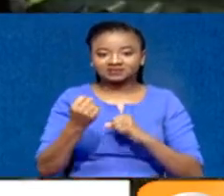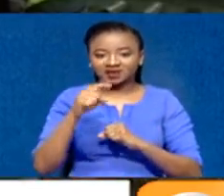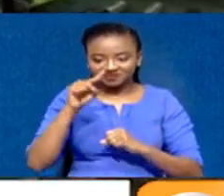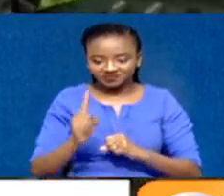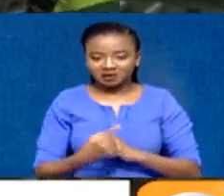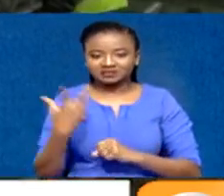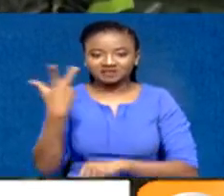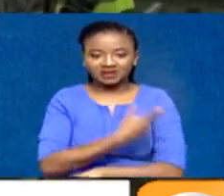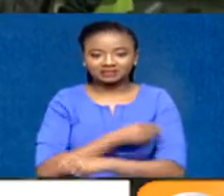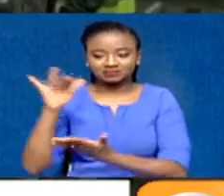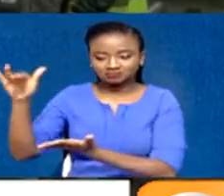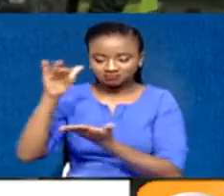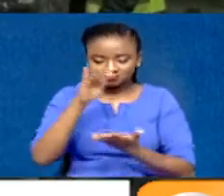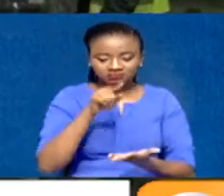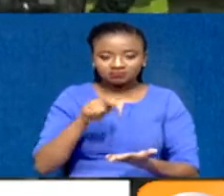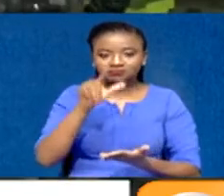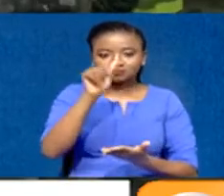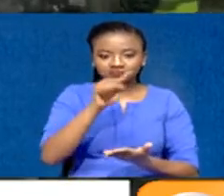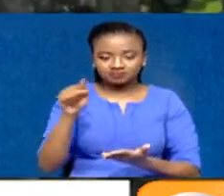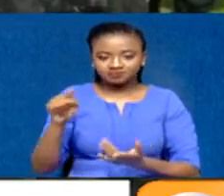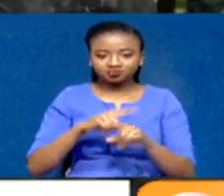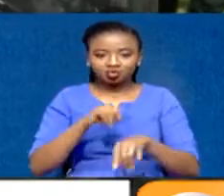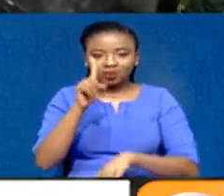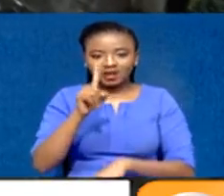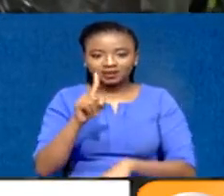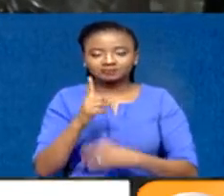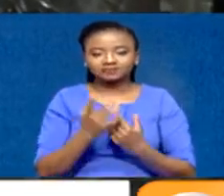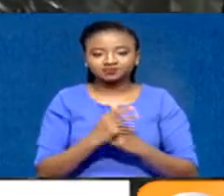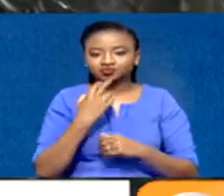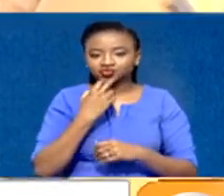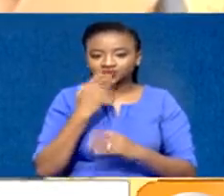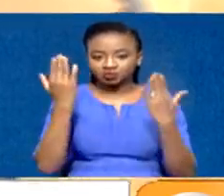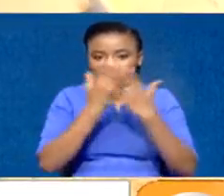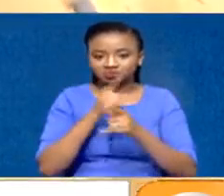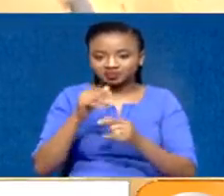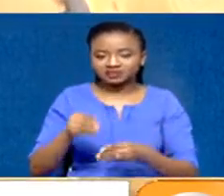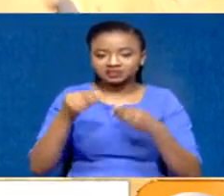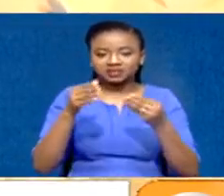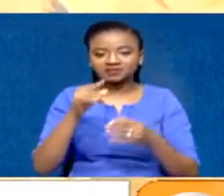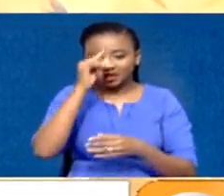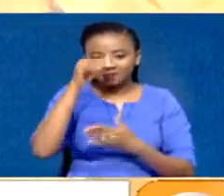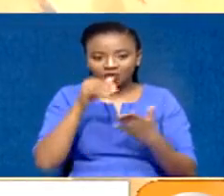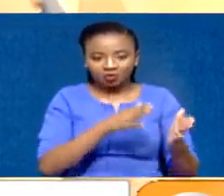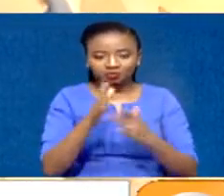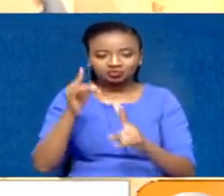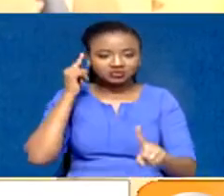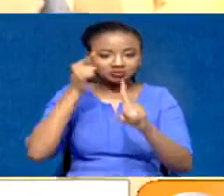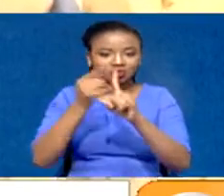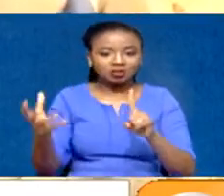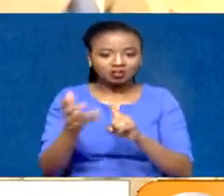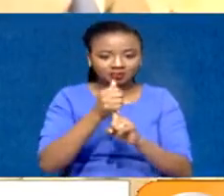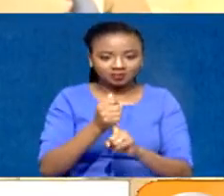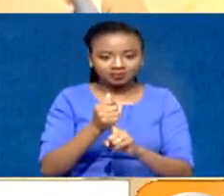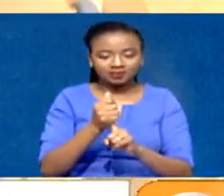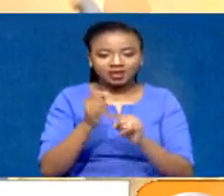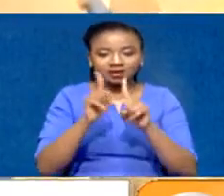760,500 zaidi ya chanjo aina ya AstraZeneca usiku wa Jumanne, kukionekana kuipa serikali matumaini ya kufikia malengo yake ya kuwachanja watu